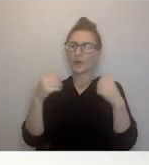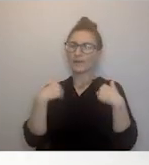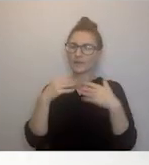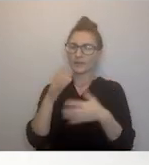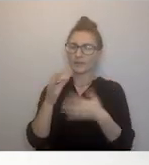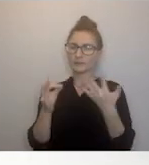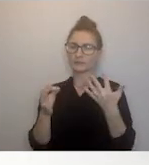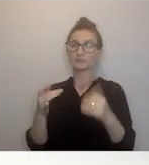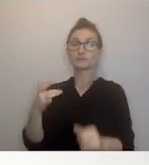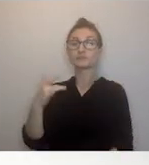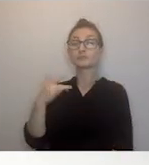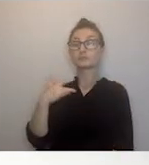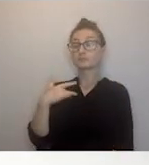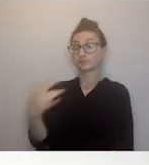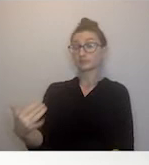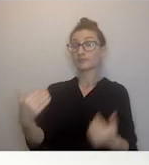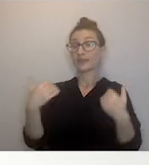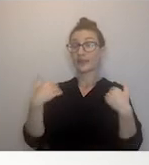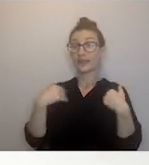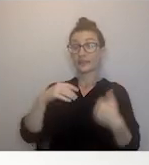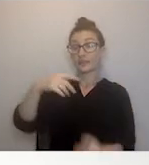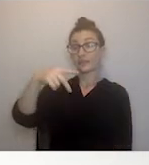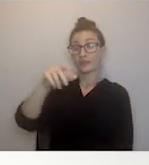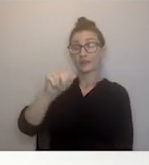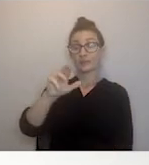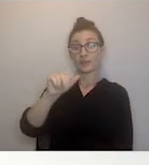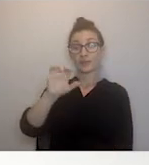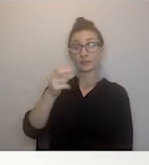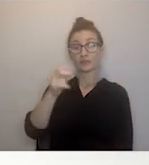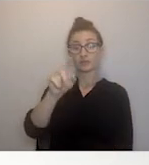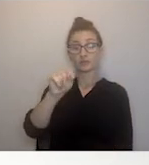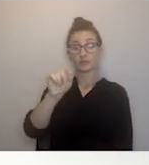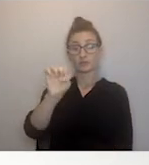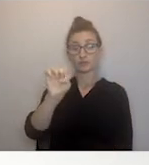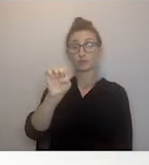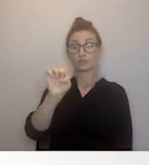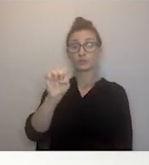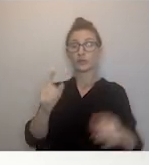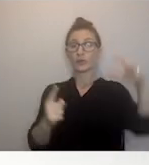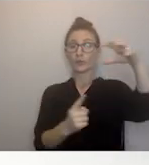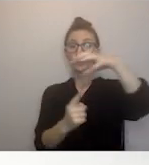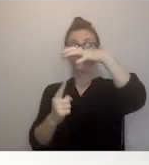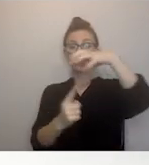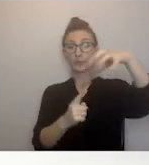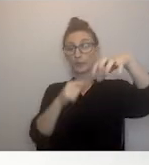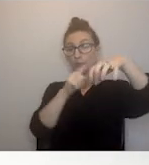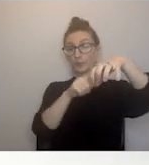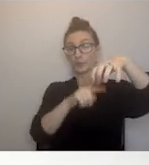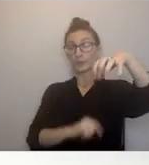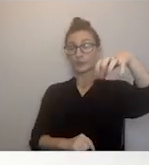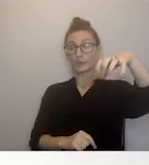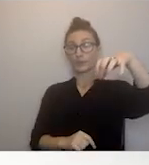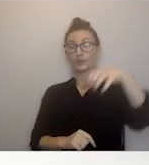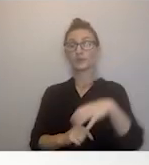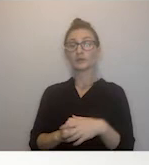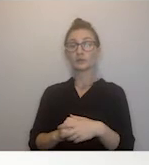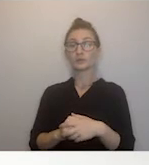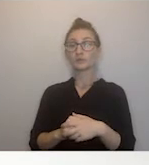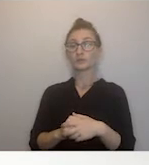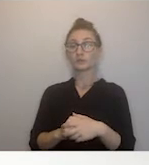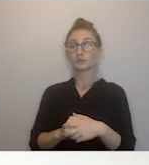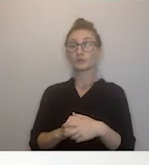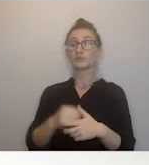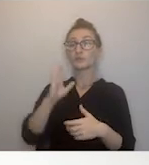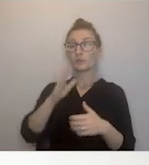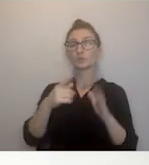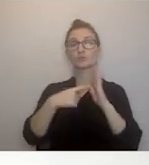can make it a big activity. I most often do it with parachutes. So instead of doing like a clap or a snap or